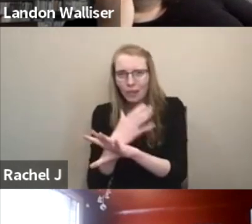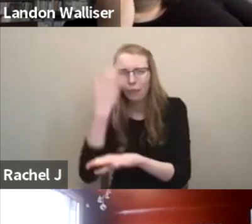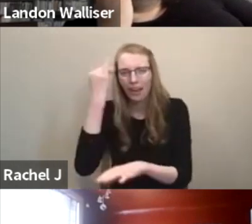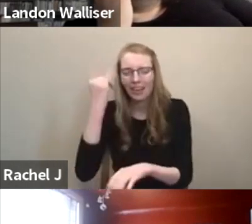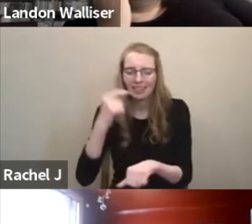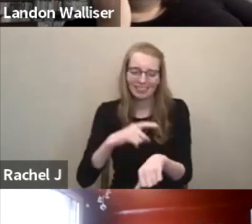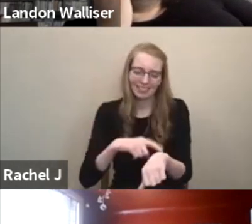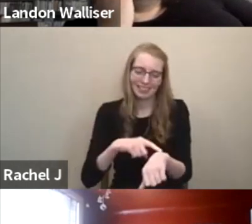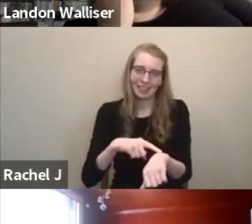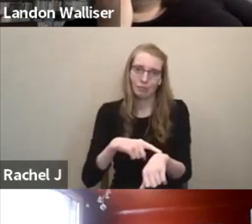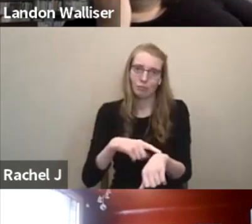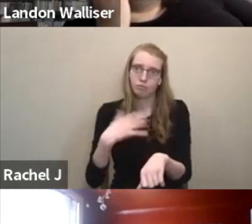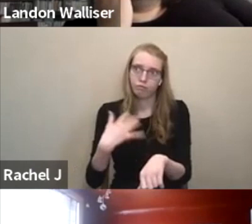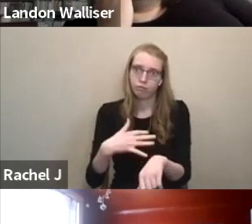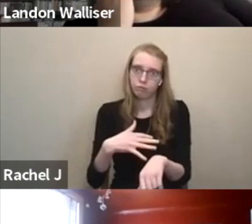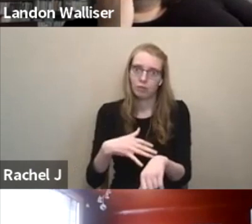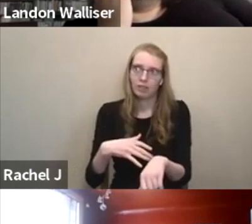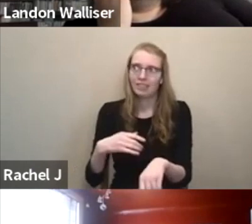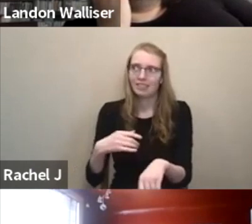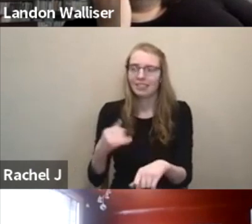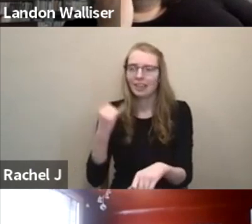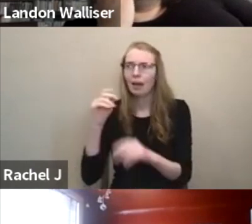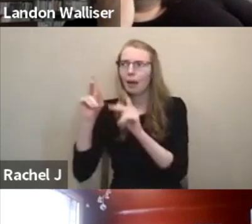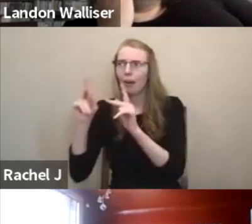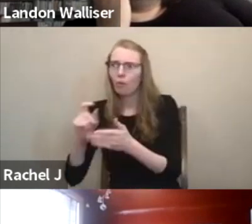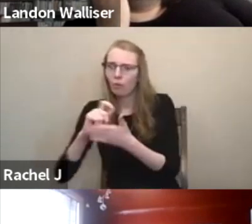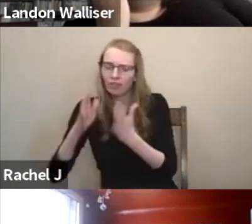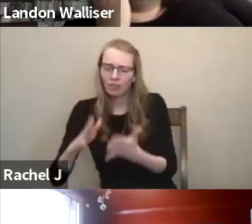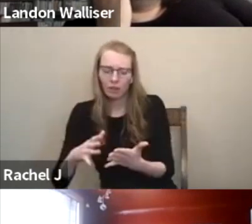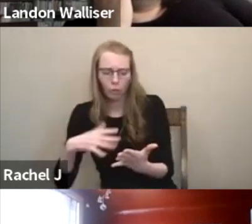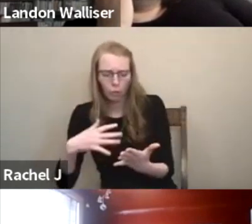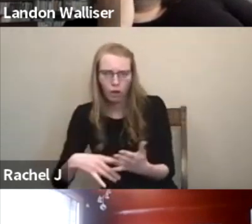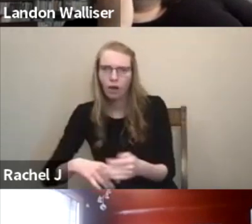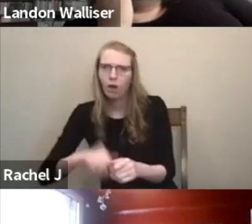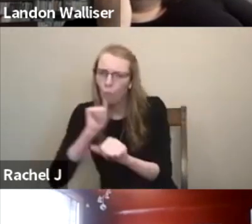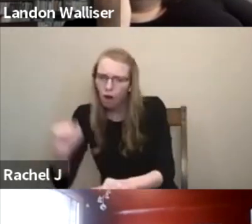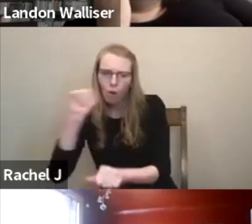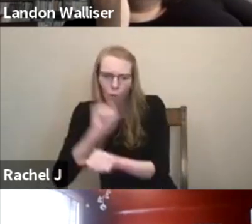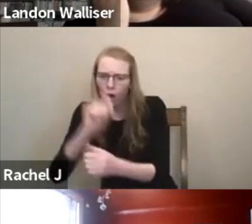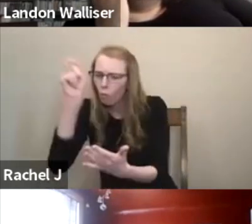that they've invested so much in. It takes a lot of time, and